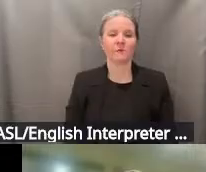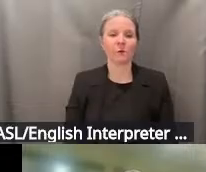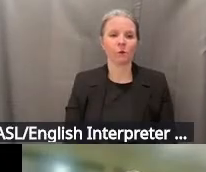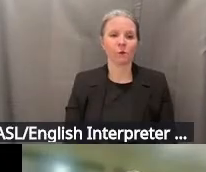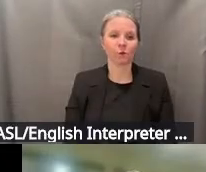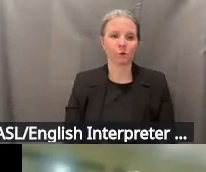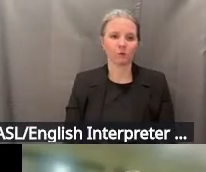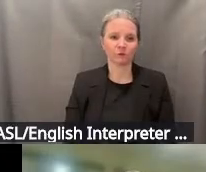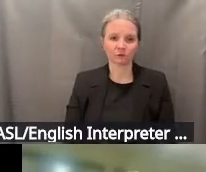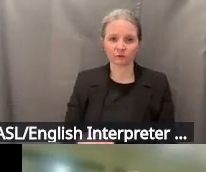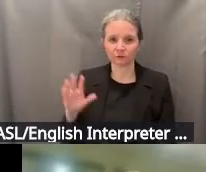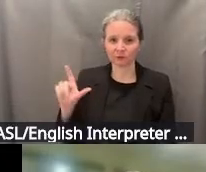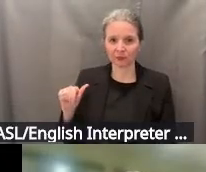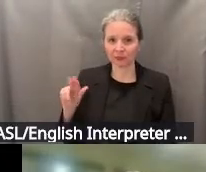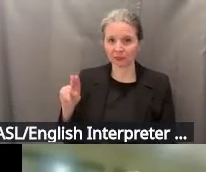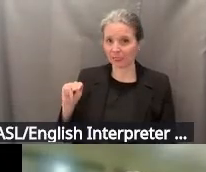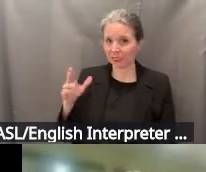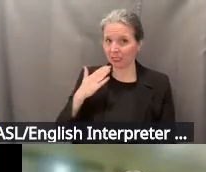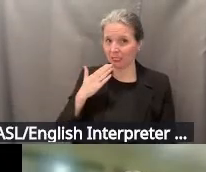Thank you.